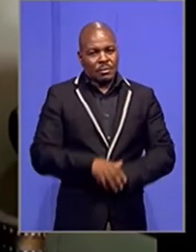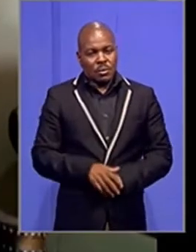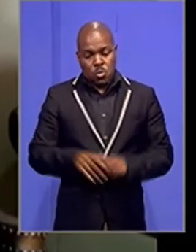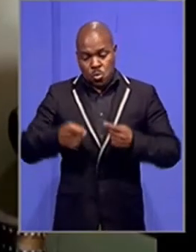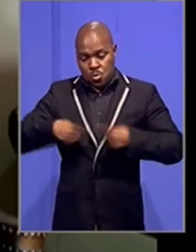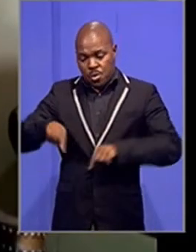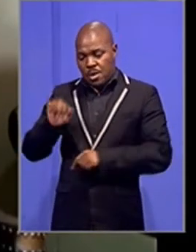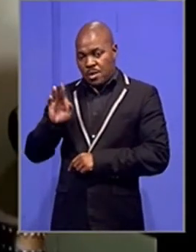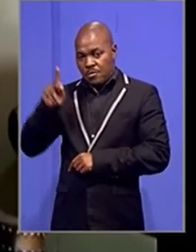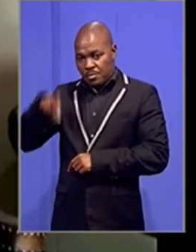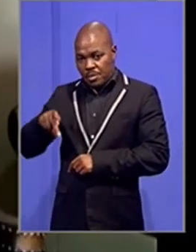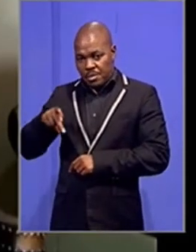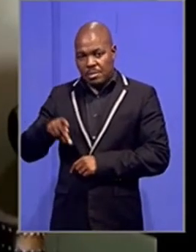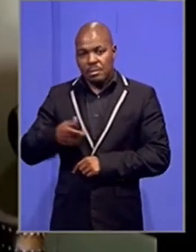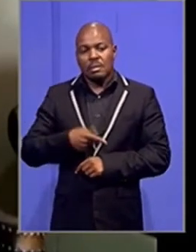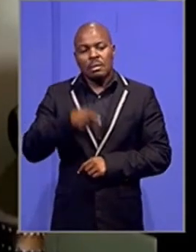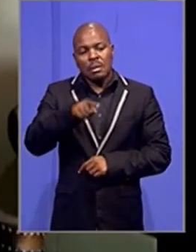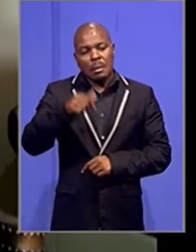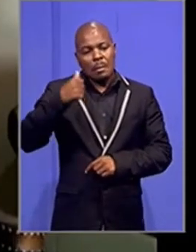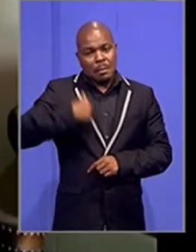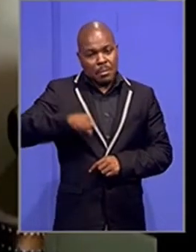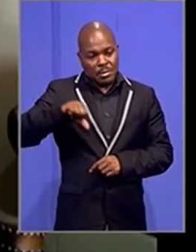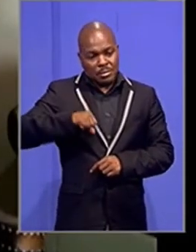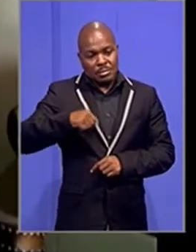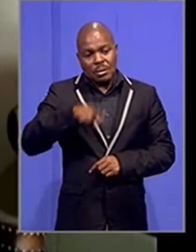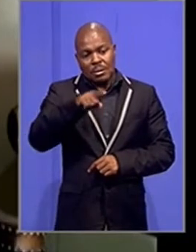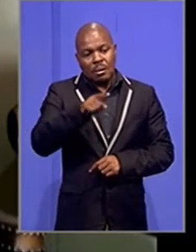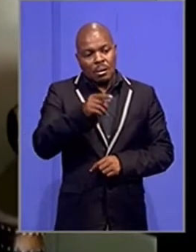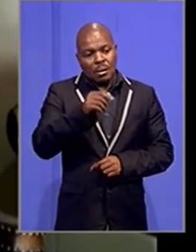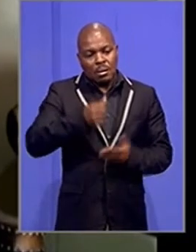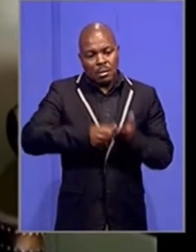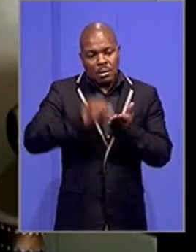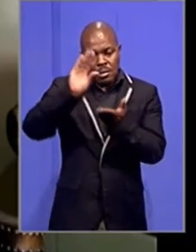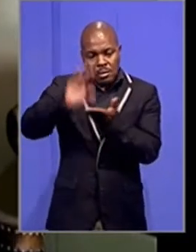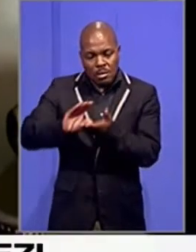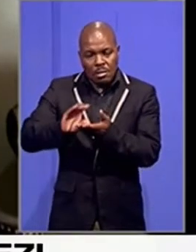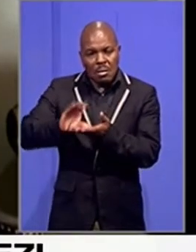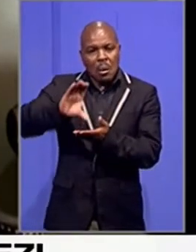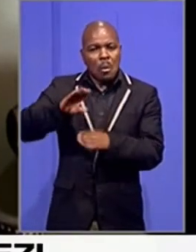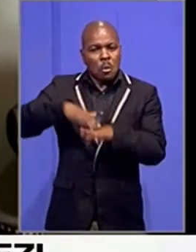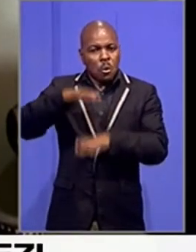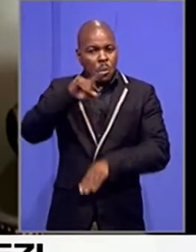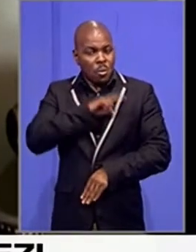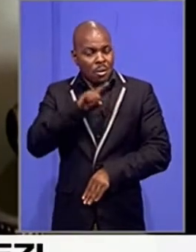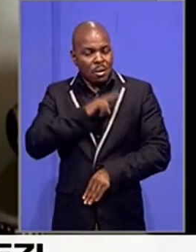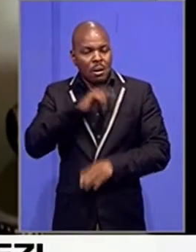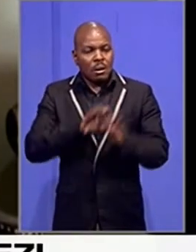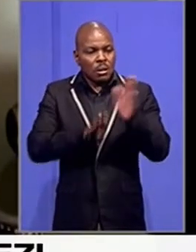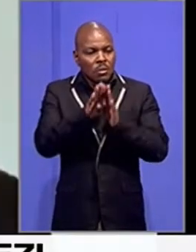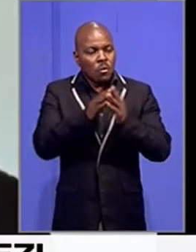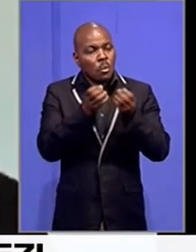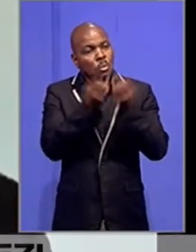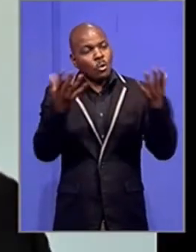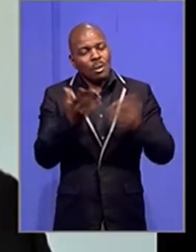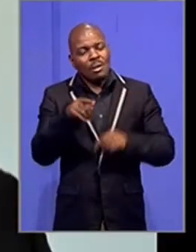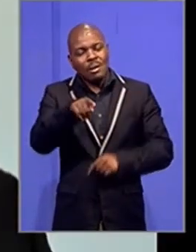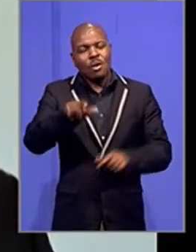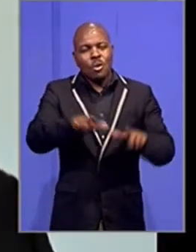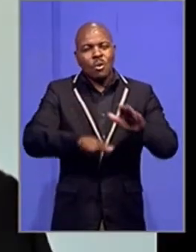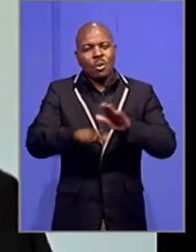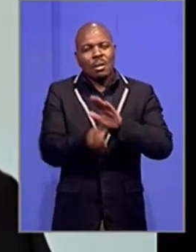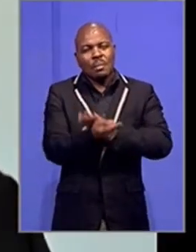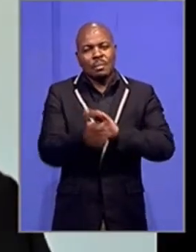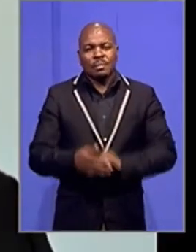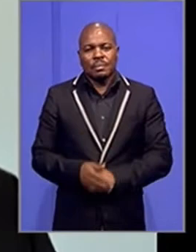IFP that municipal grant be increased because all form of development takes place at the local level. The ACDP hopes